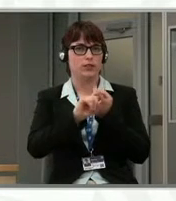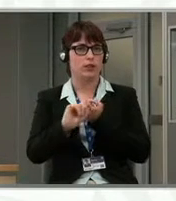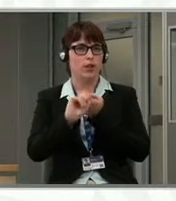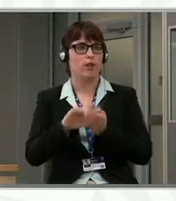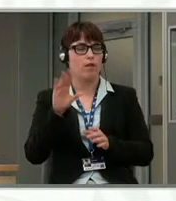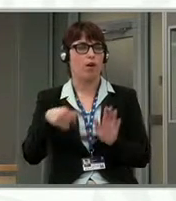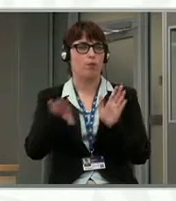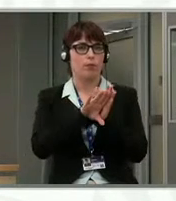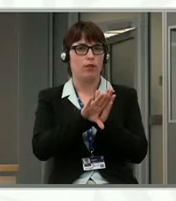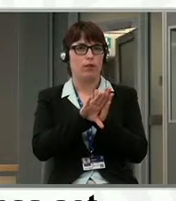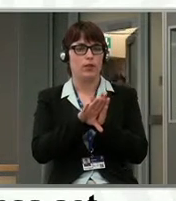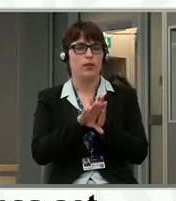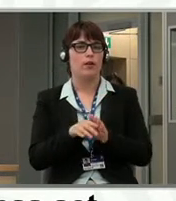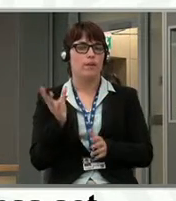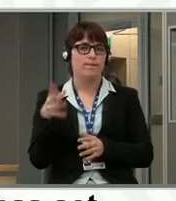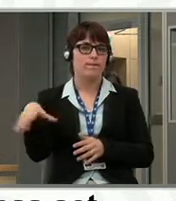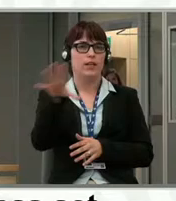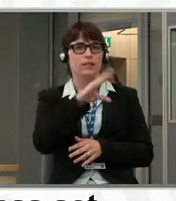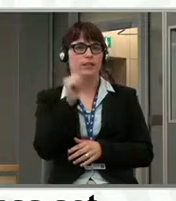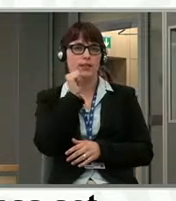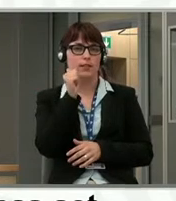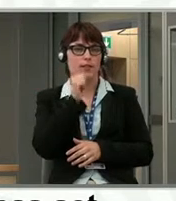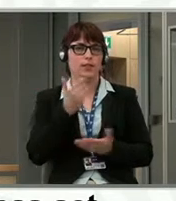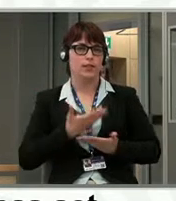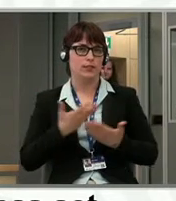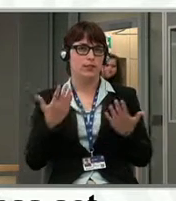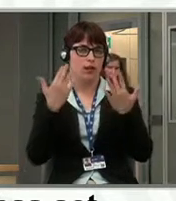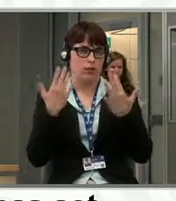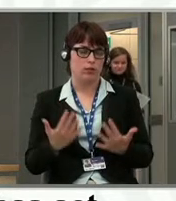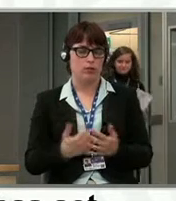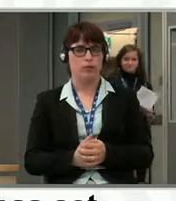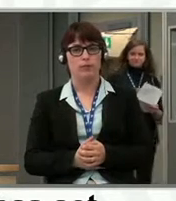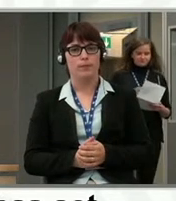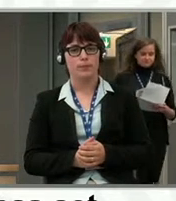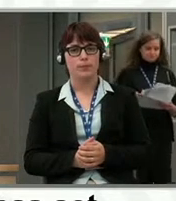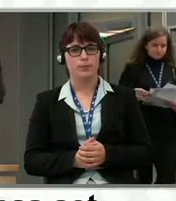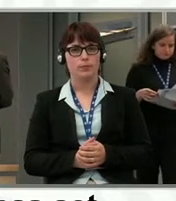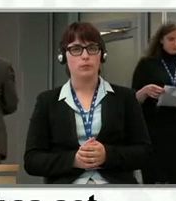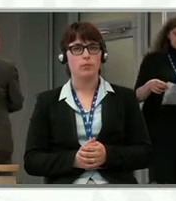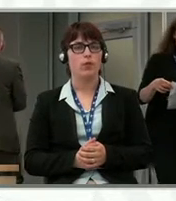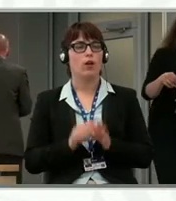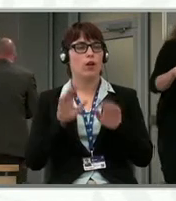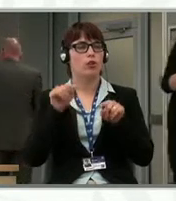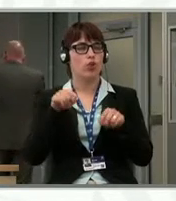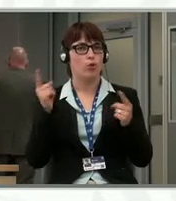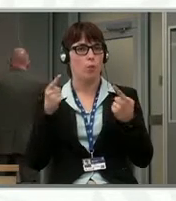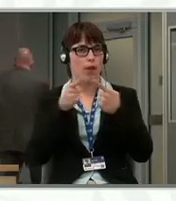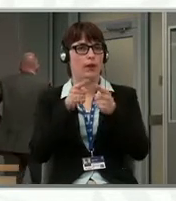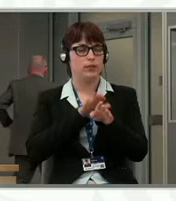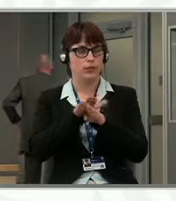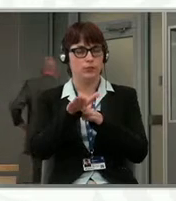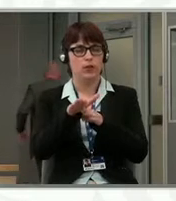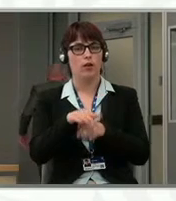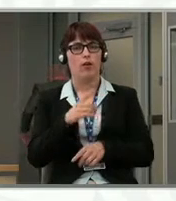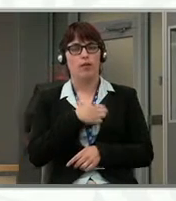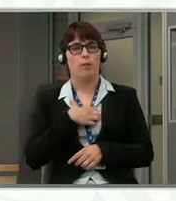ensuring that people with disability can participate in all everyday activities in the whole of Europe.